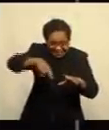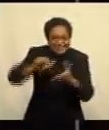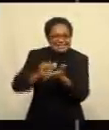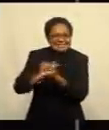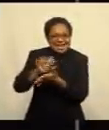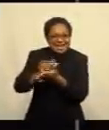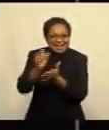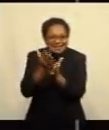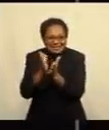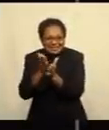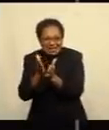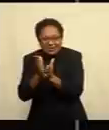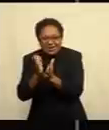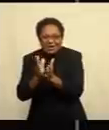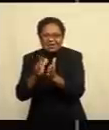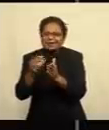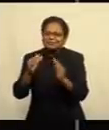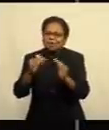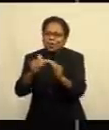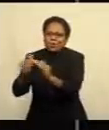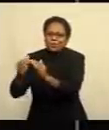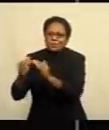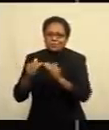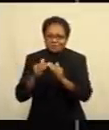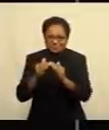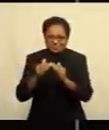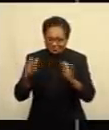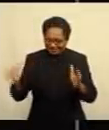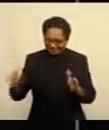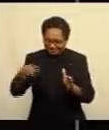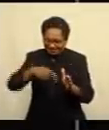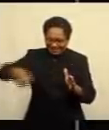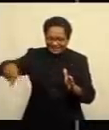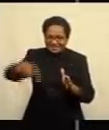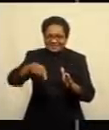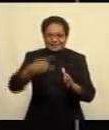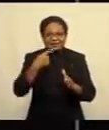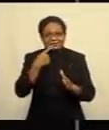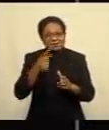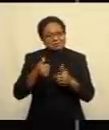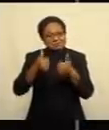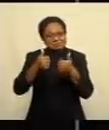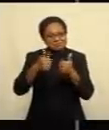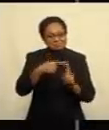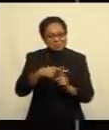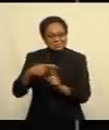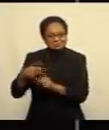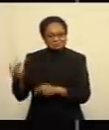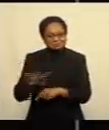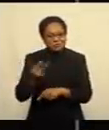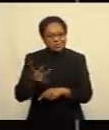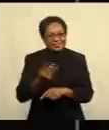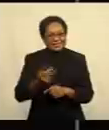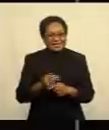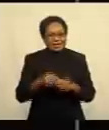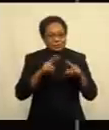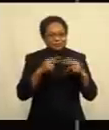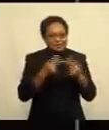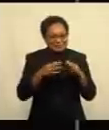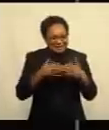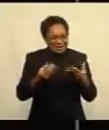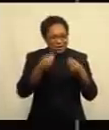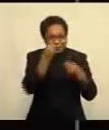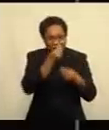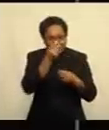inside the lockdown area. Apinisa Wangairandova reports it's a win-win with families having a source of food and